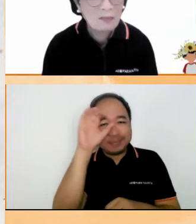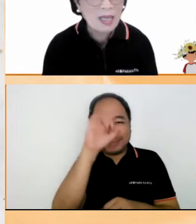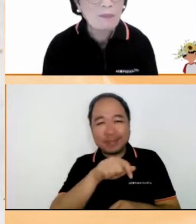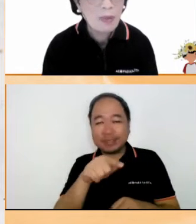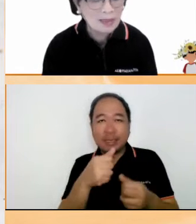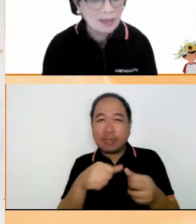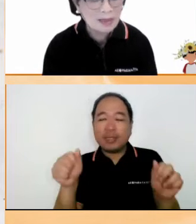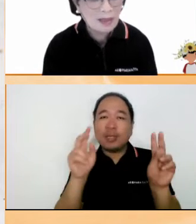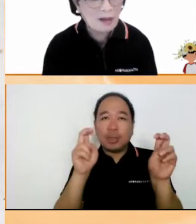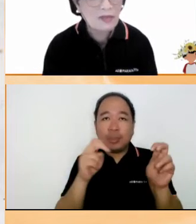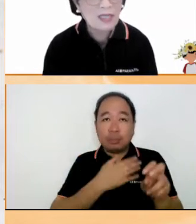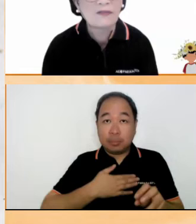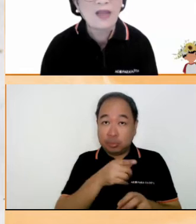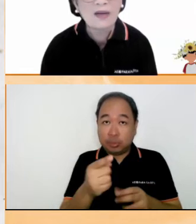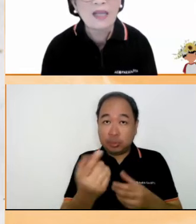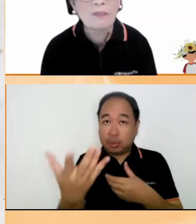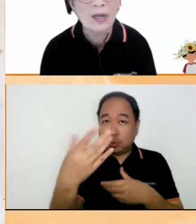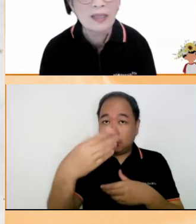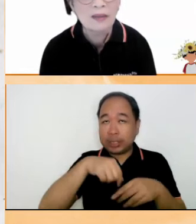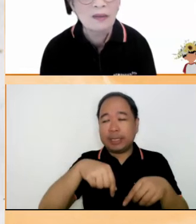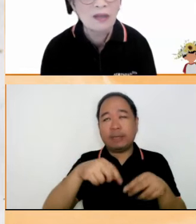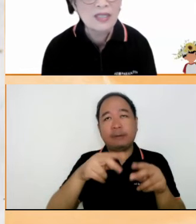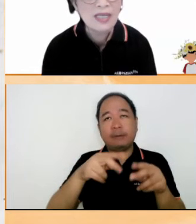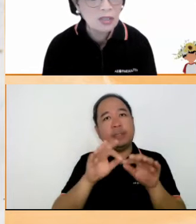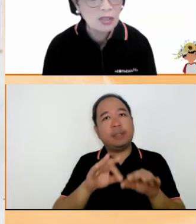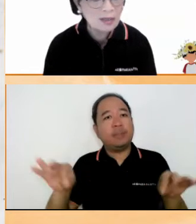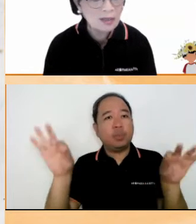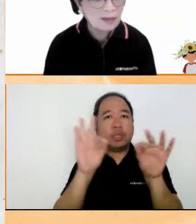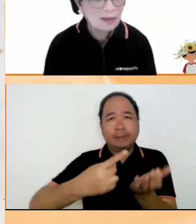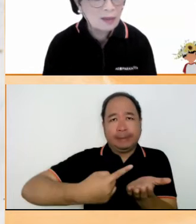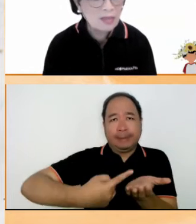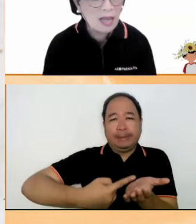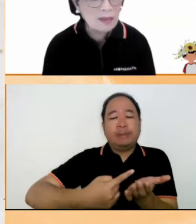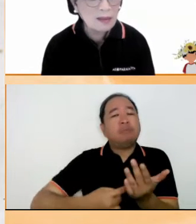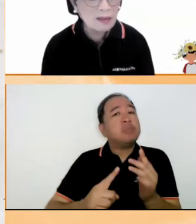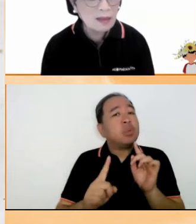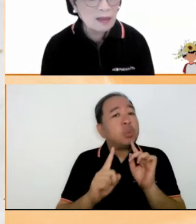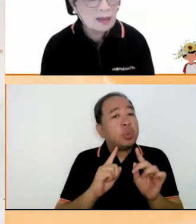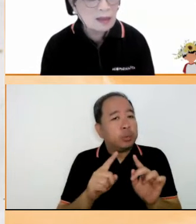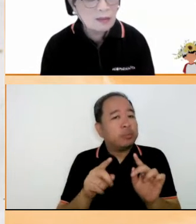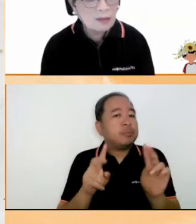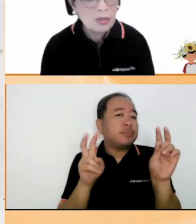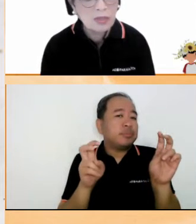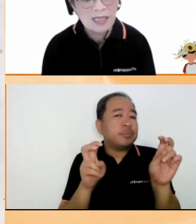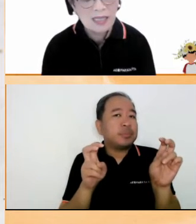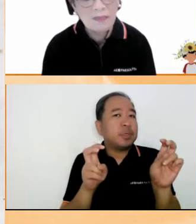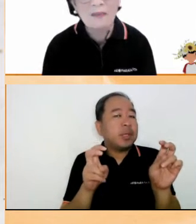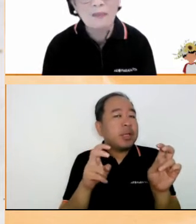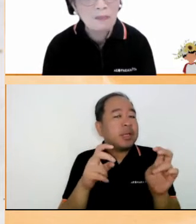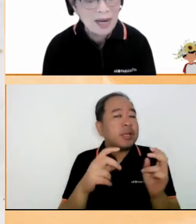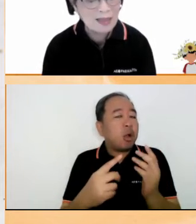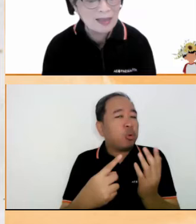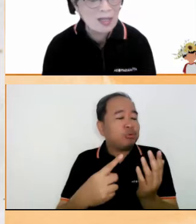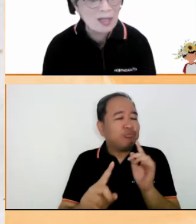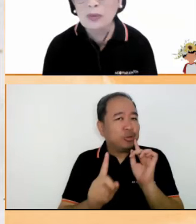Be part of this very important conversation, Usapang Lusog Isip, and be